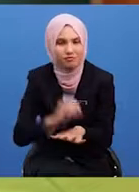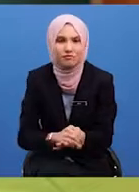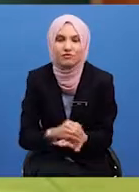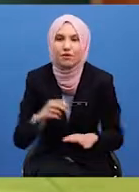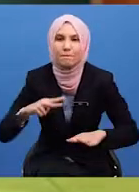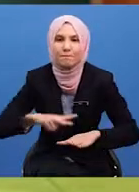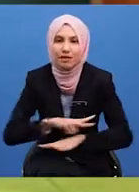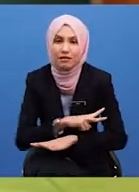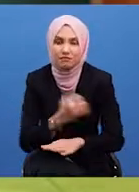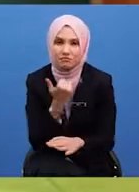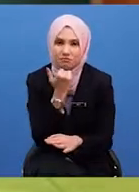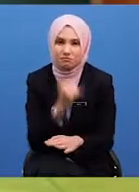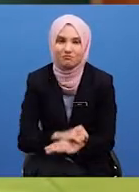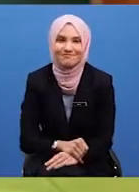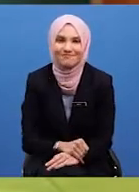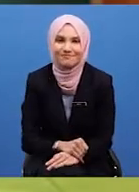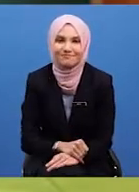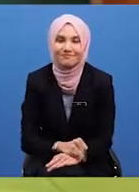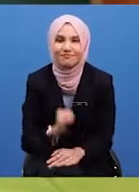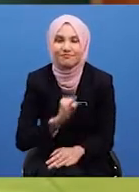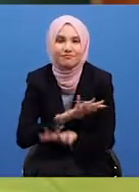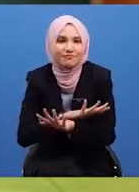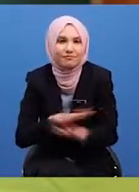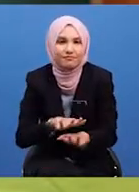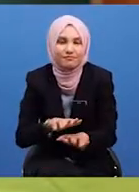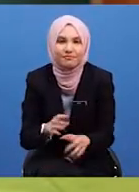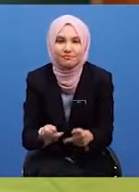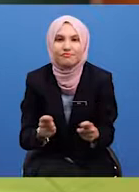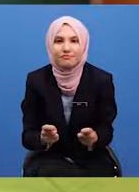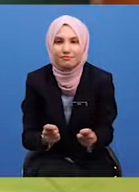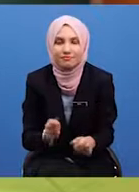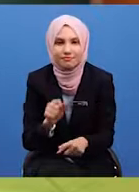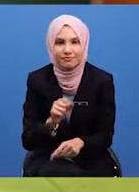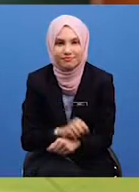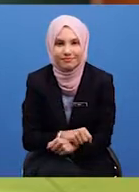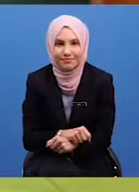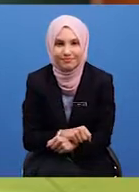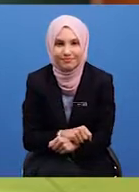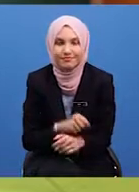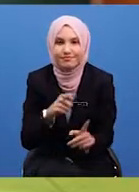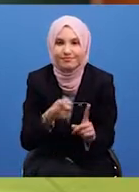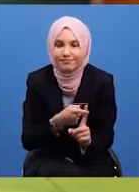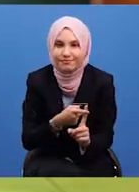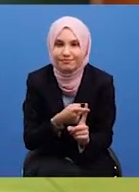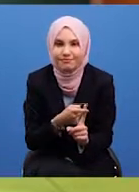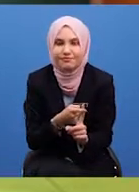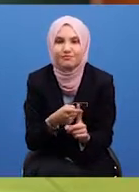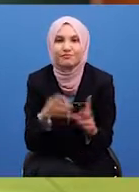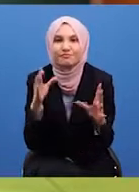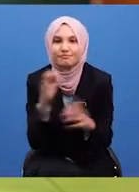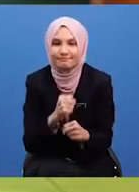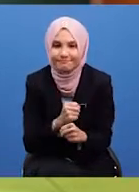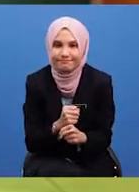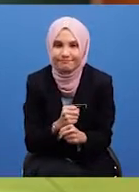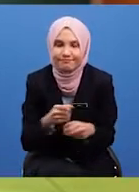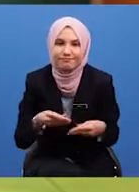this is wrong. I cannot accept this work. But since this is the first time you are caught, I'm